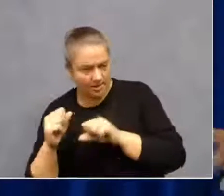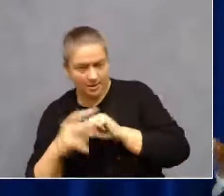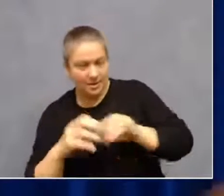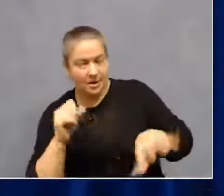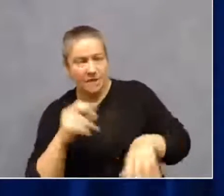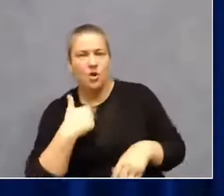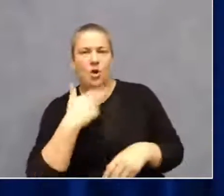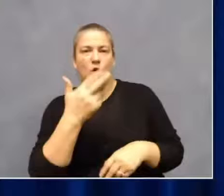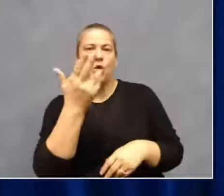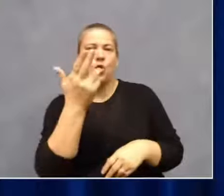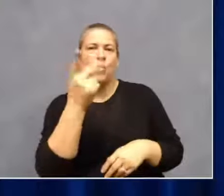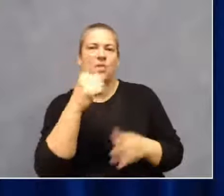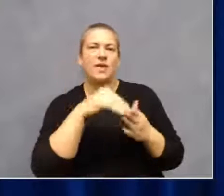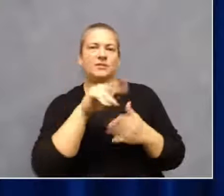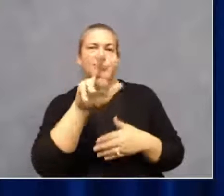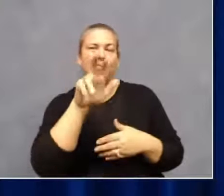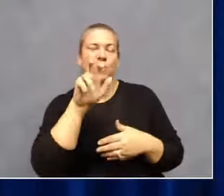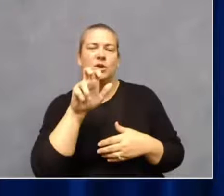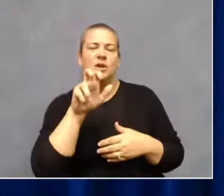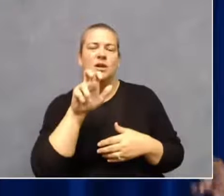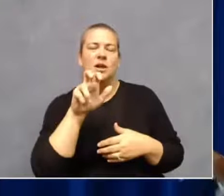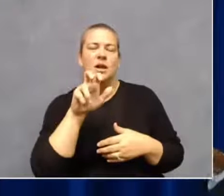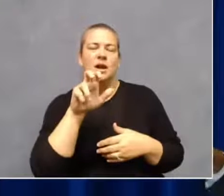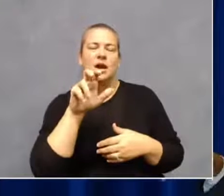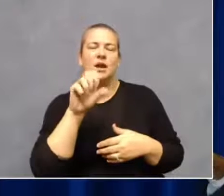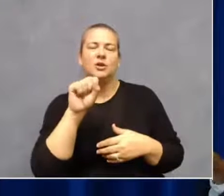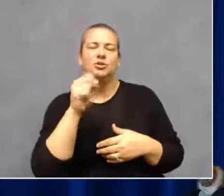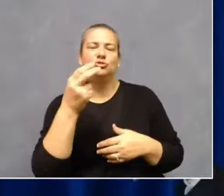if you show that one slide, and this,